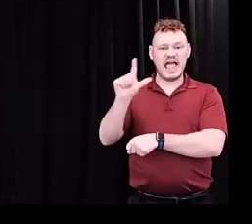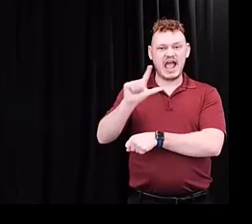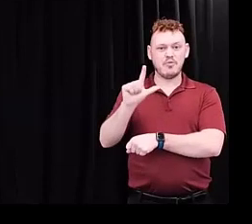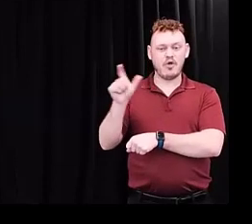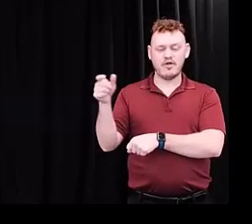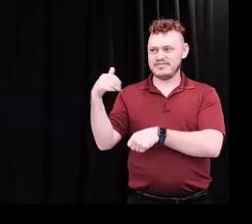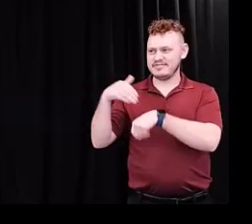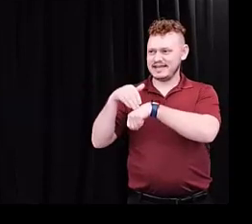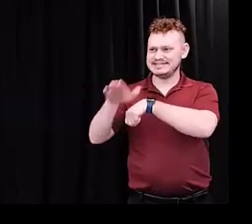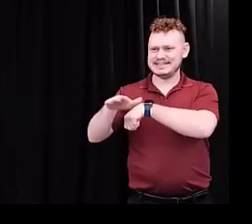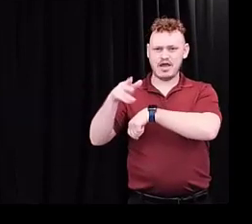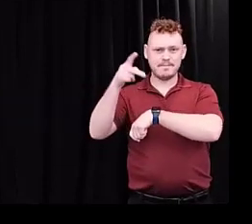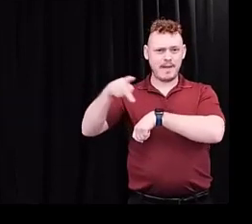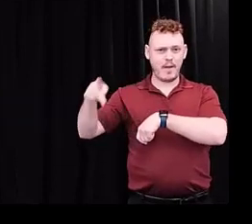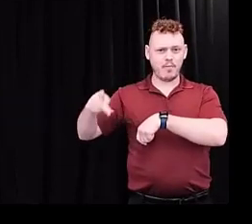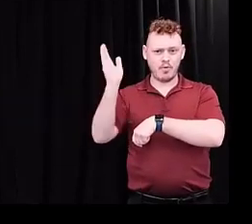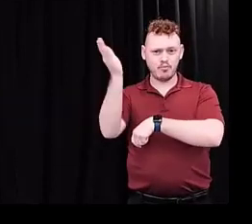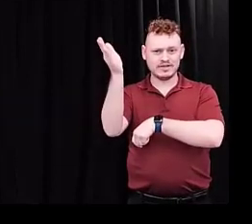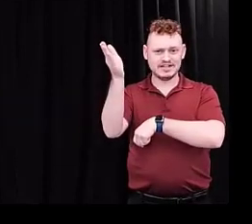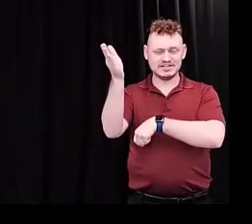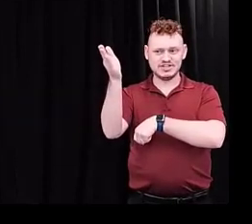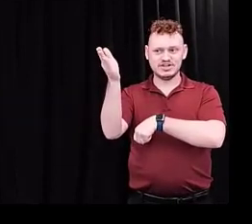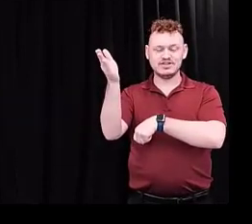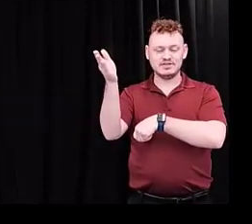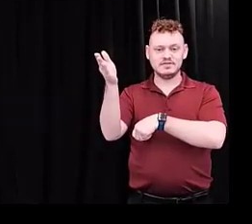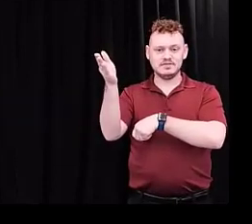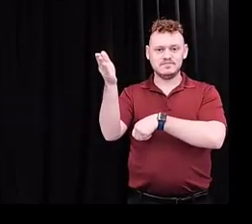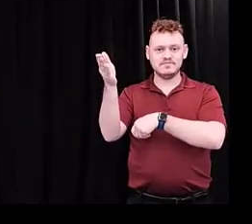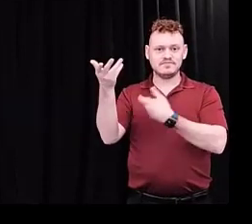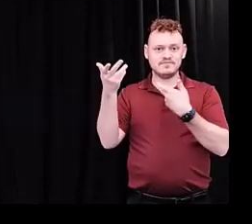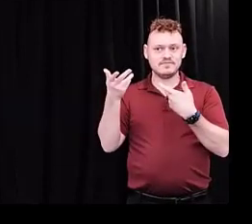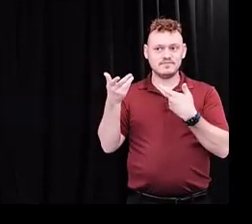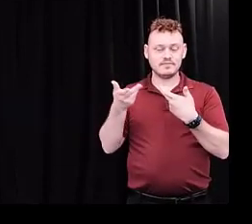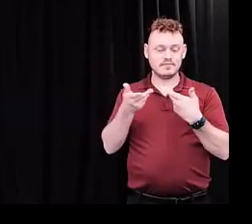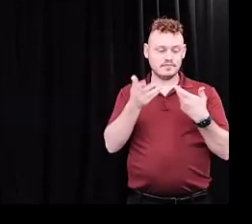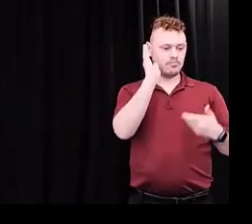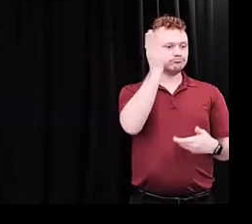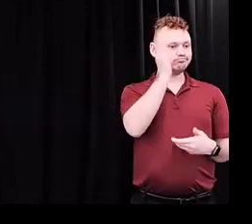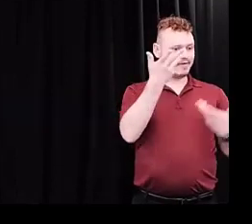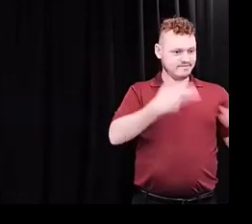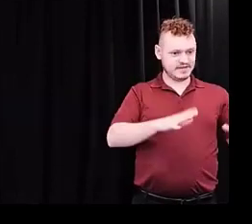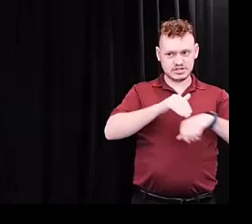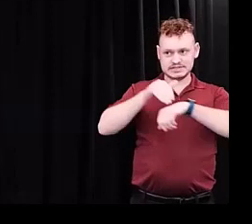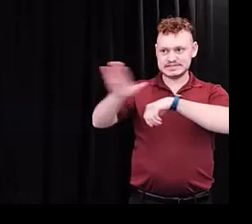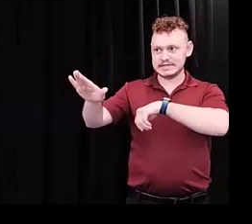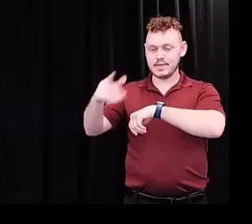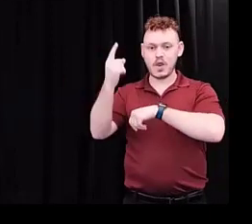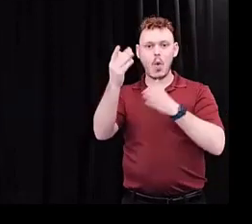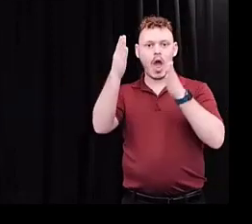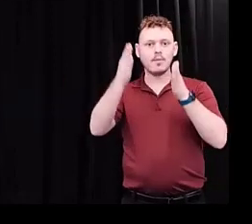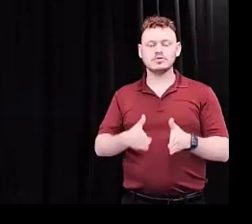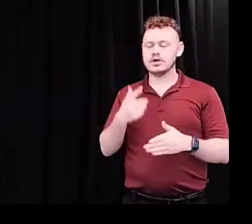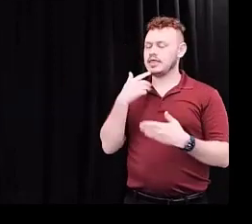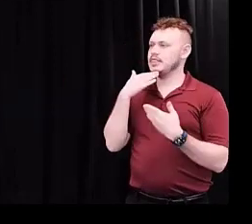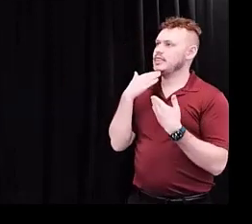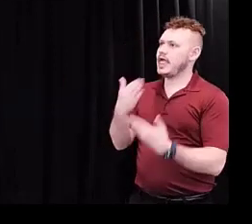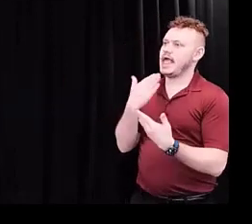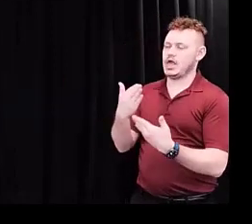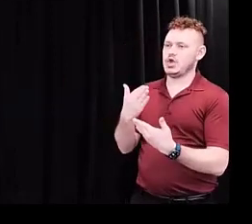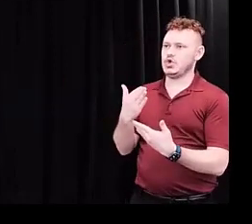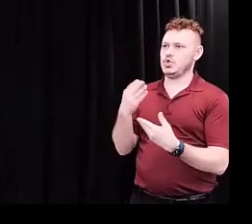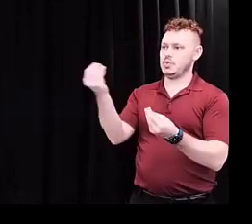a PowerPoint presentation out after giving it, and one of the recipients said, "Thank you so much for making that